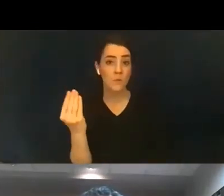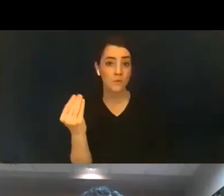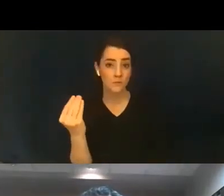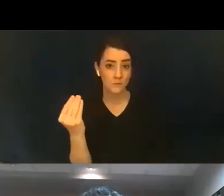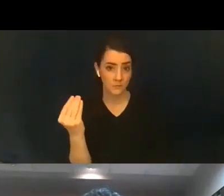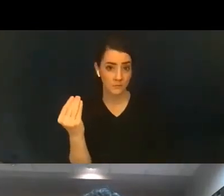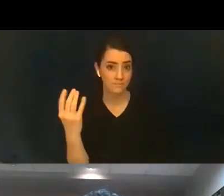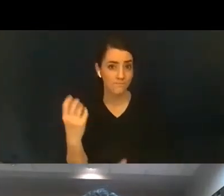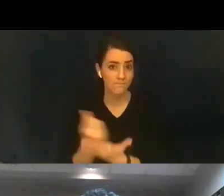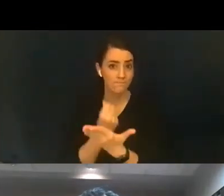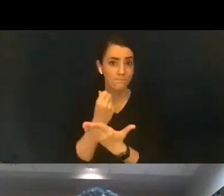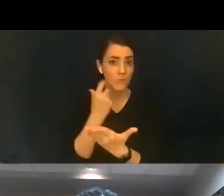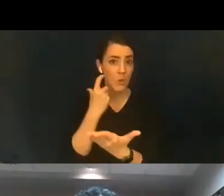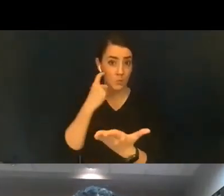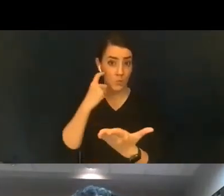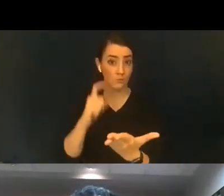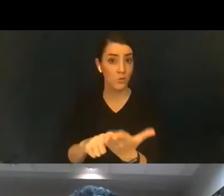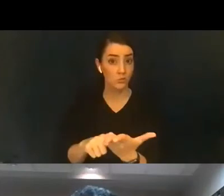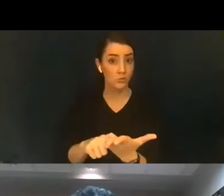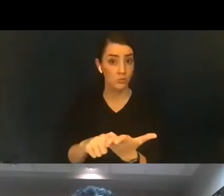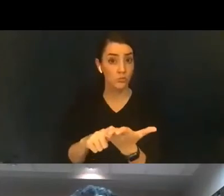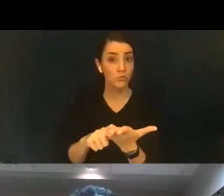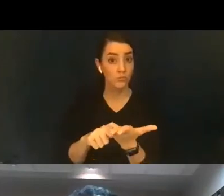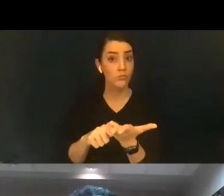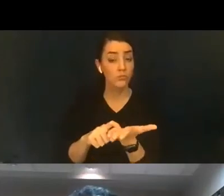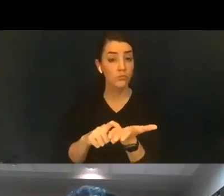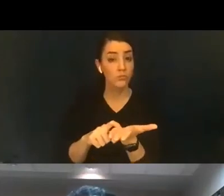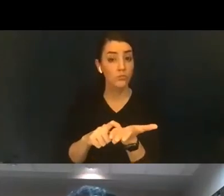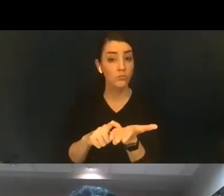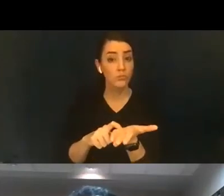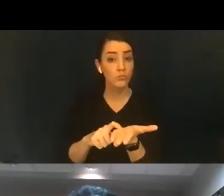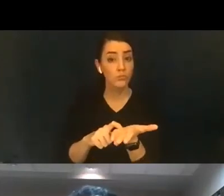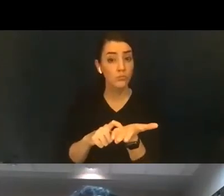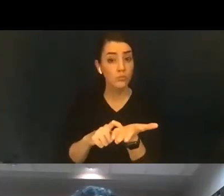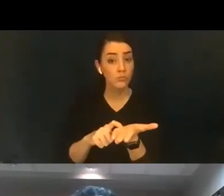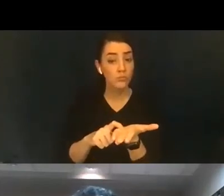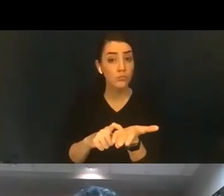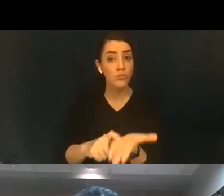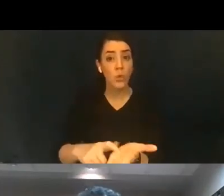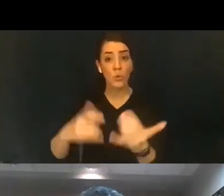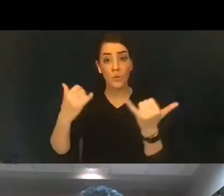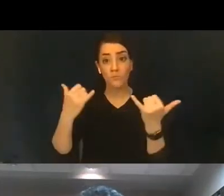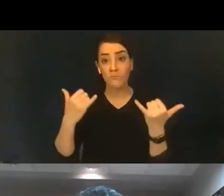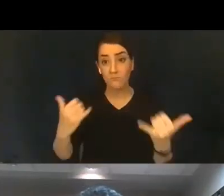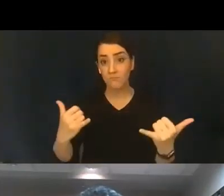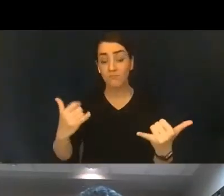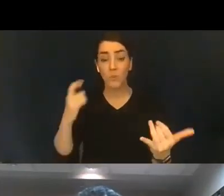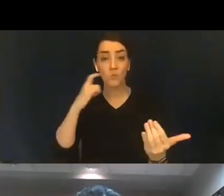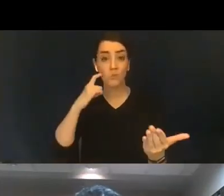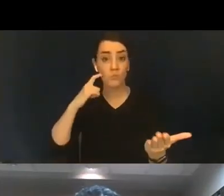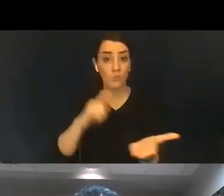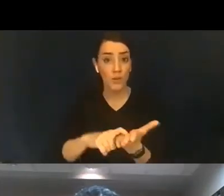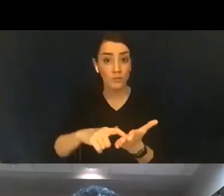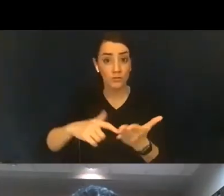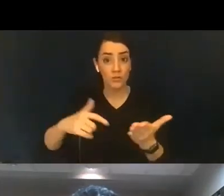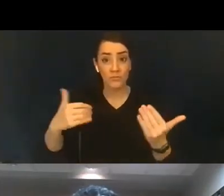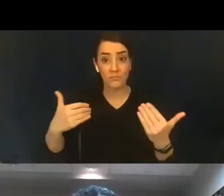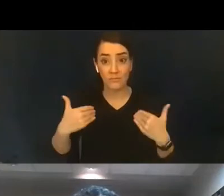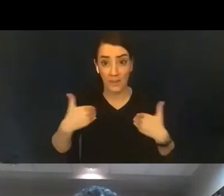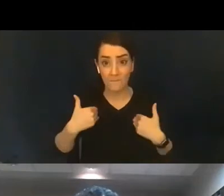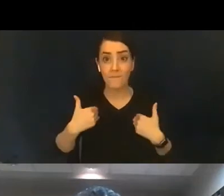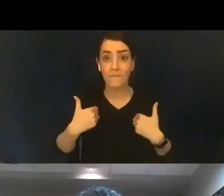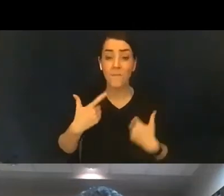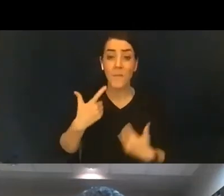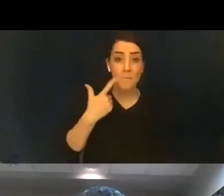I was faced with the question of, well, now what? Now you got the recognition, and you have the Hmong people, the